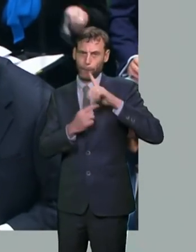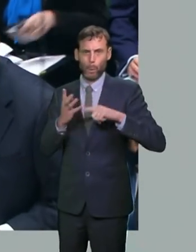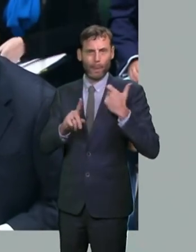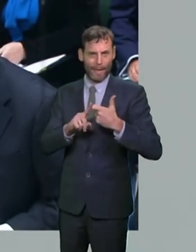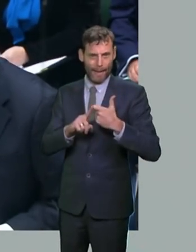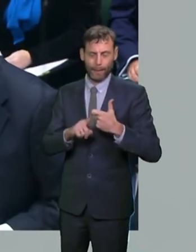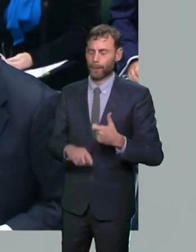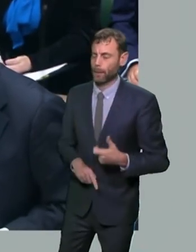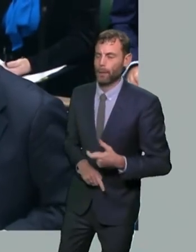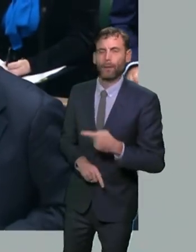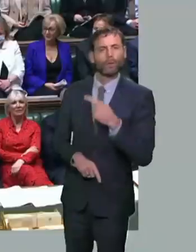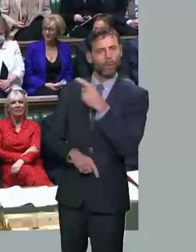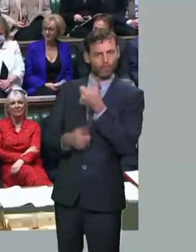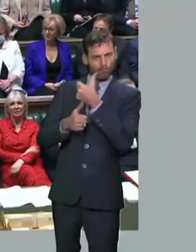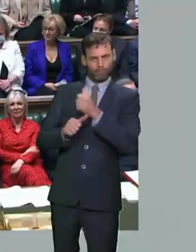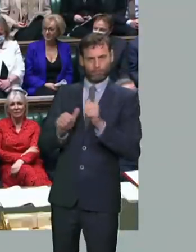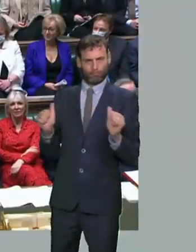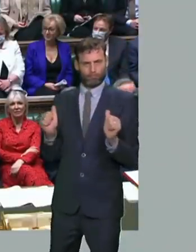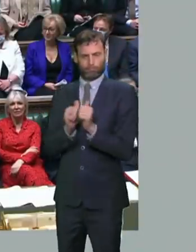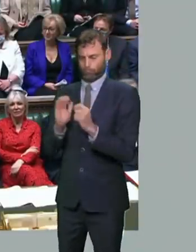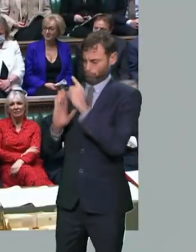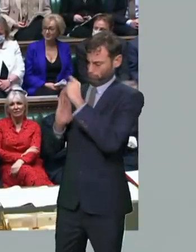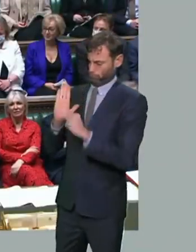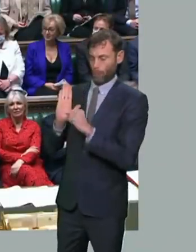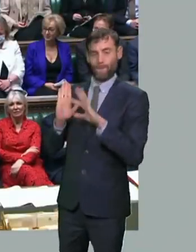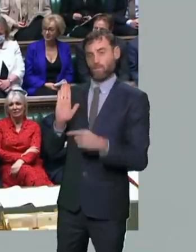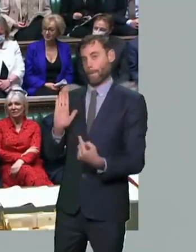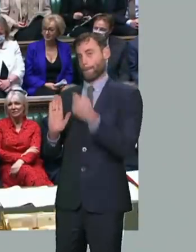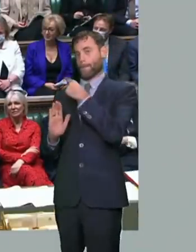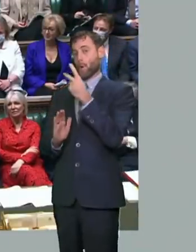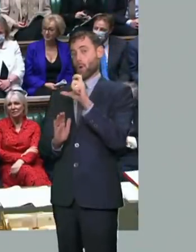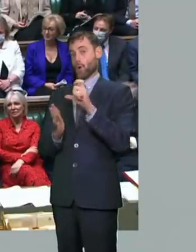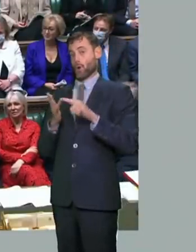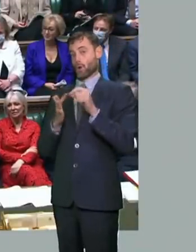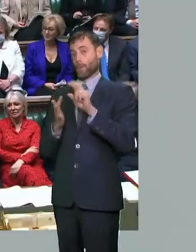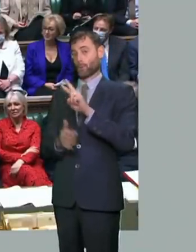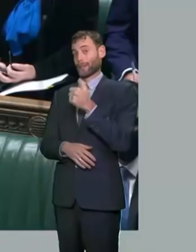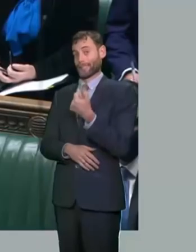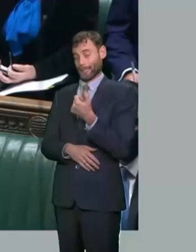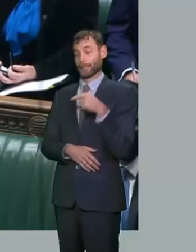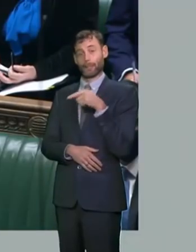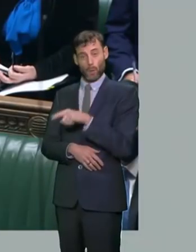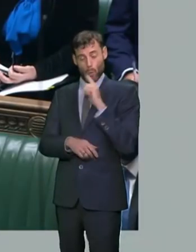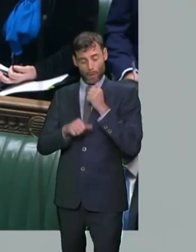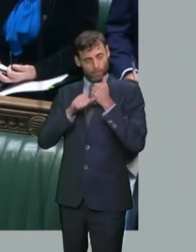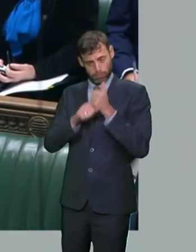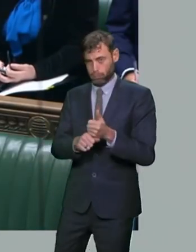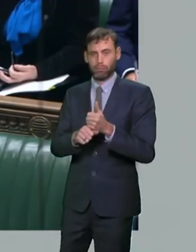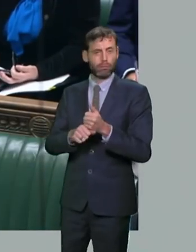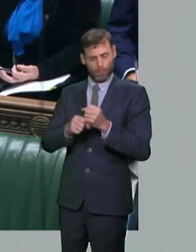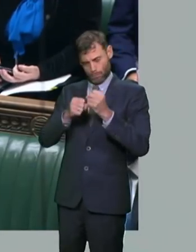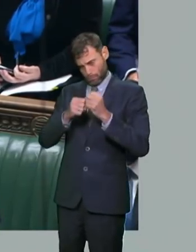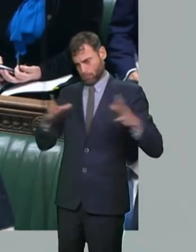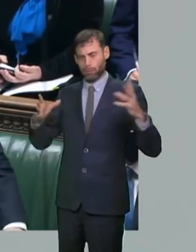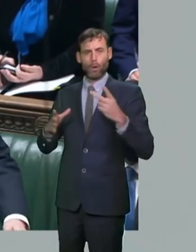The breakthrough agenda that we had endorsed at COP26, I believe, will support between 20 and 30 million jobs across the world by